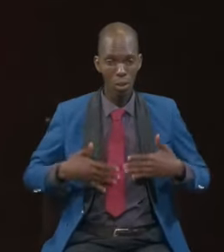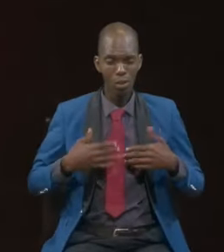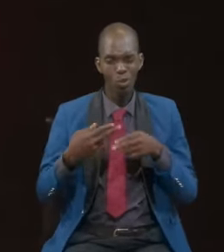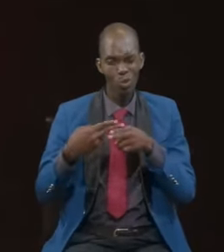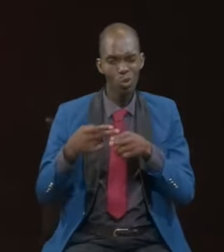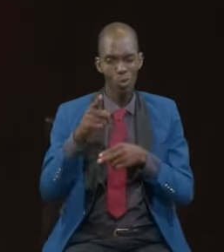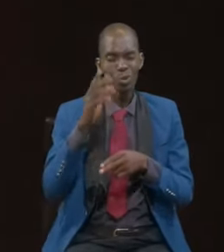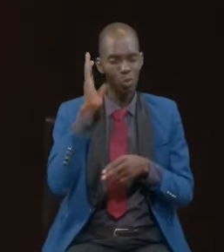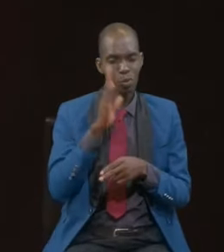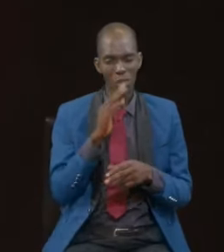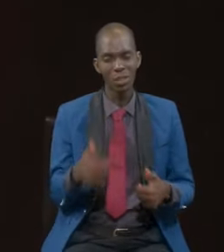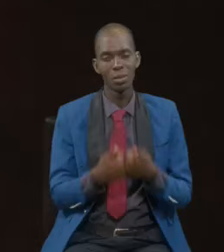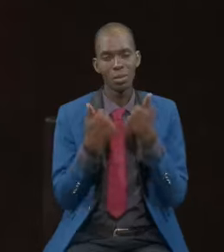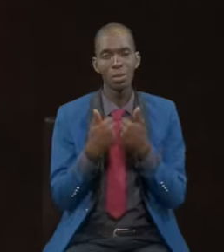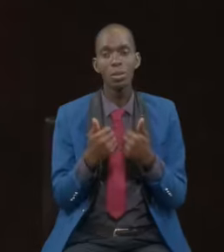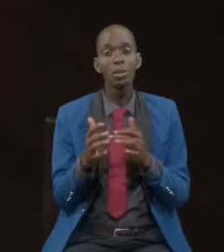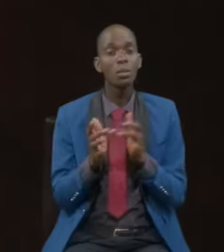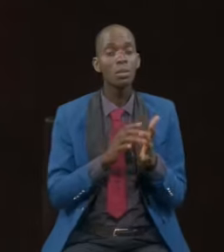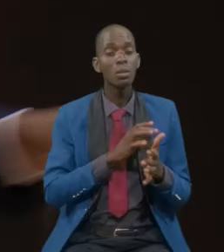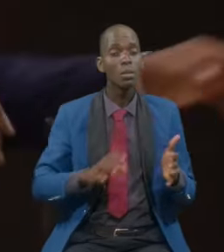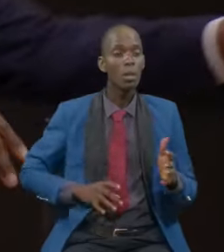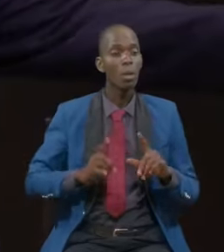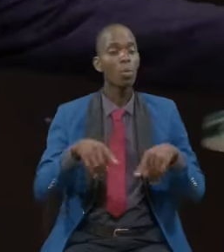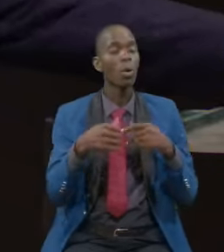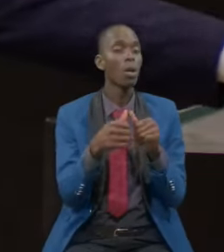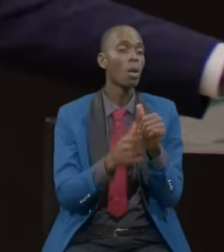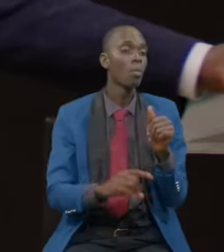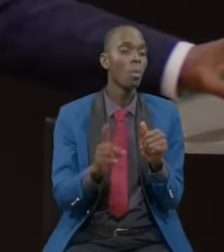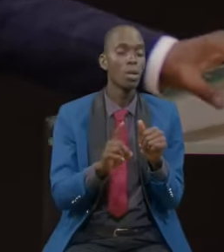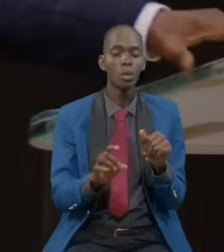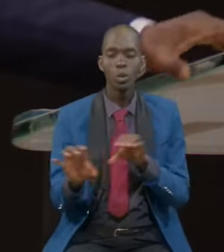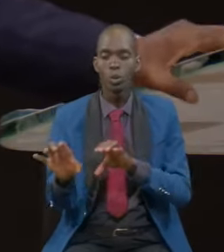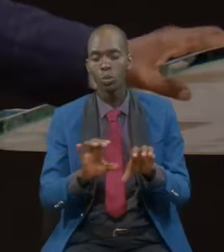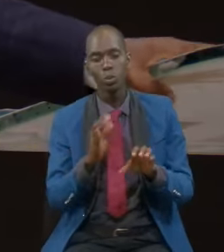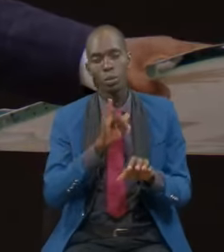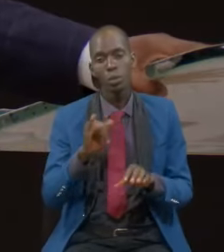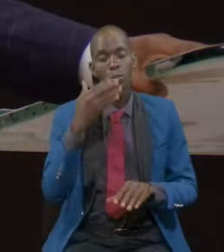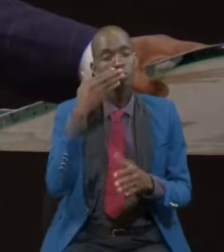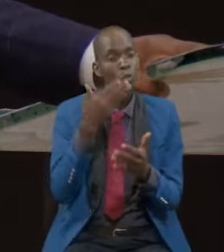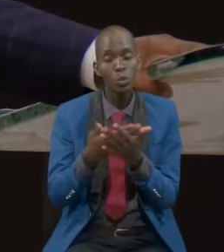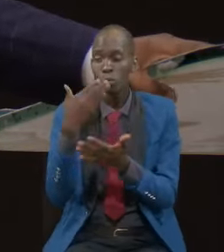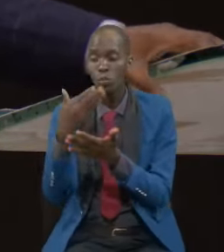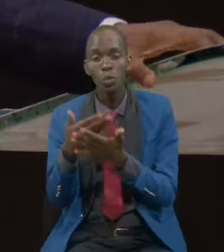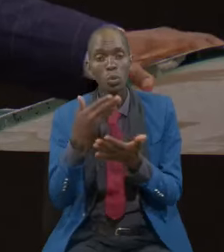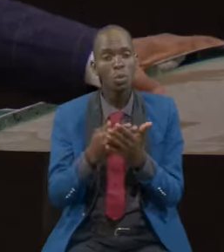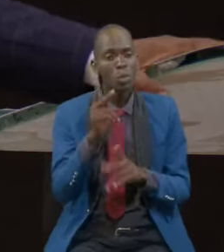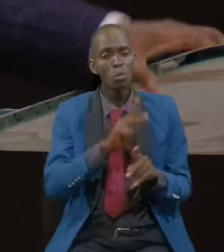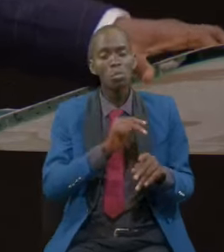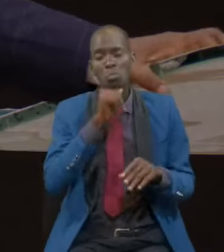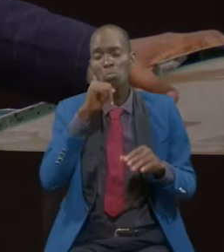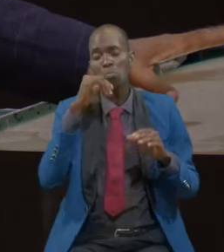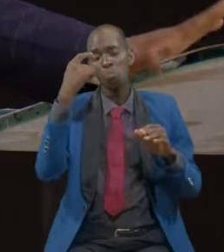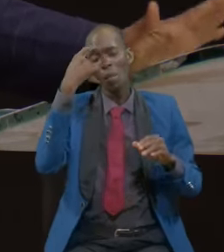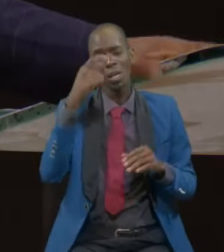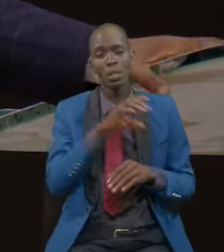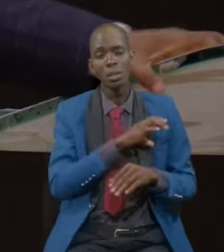will. Jesus Christ, he went about doing good. The people didn't mind about the good he was